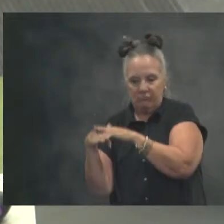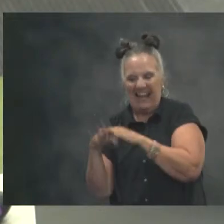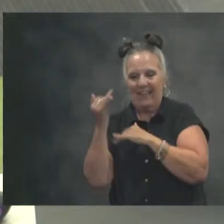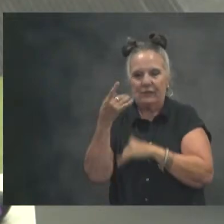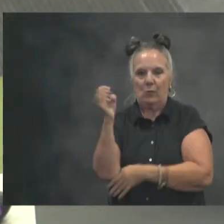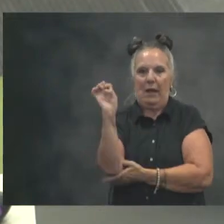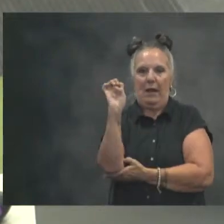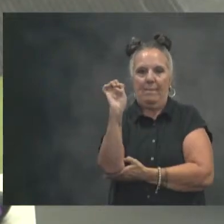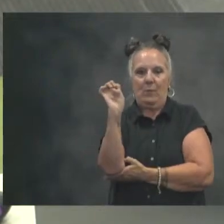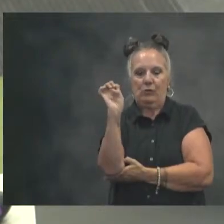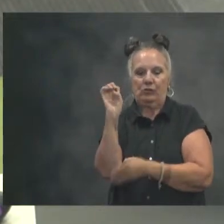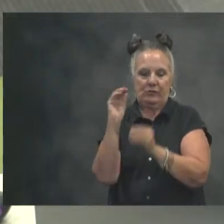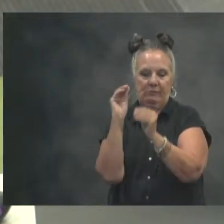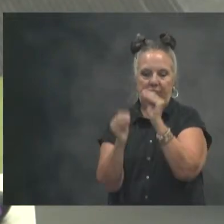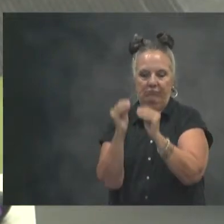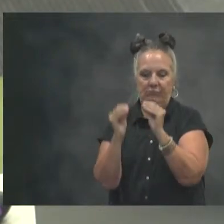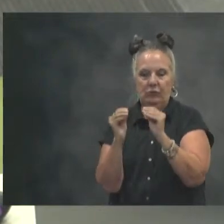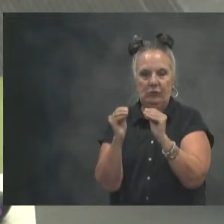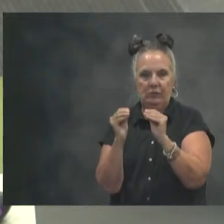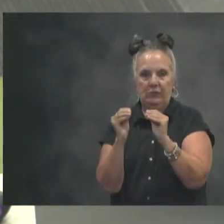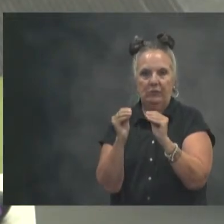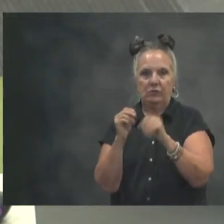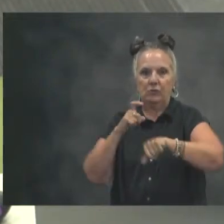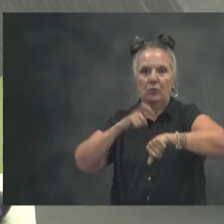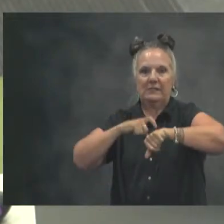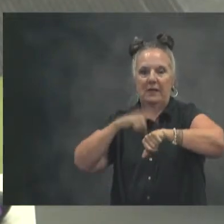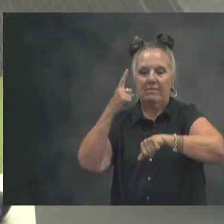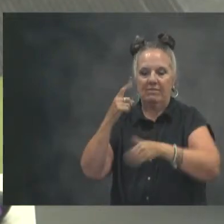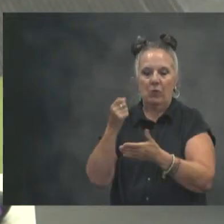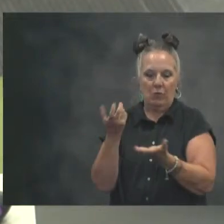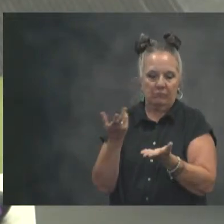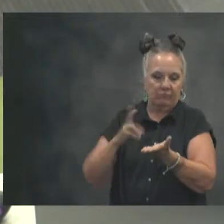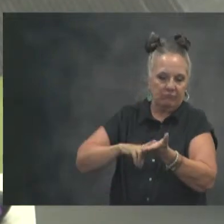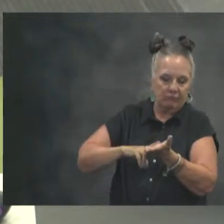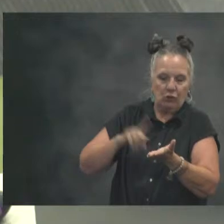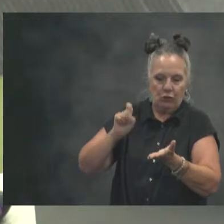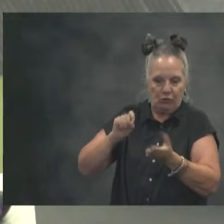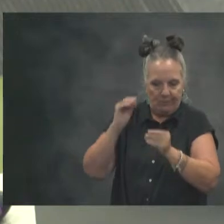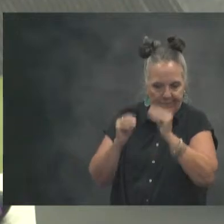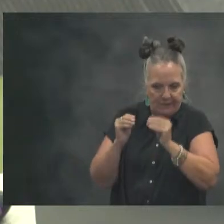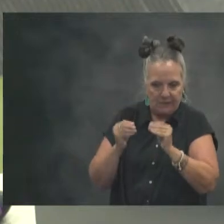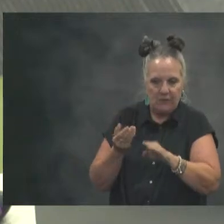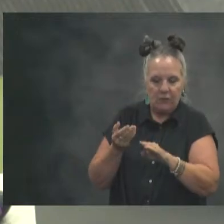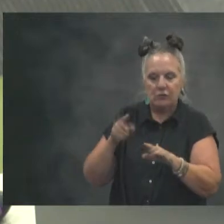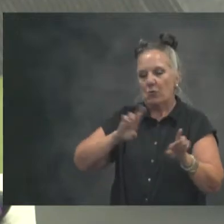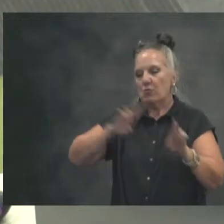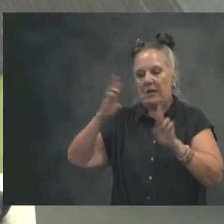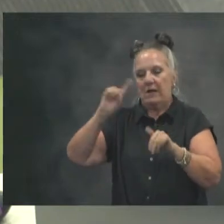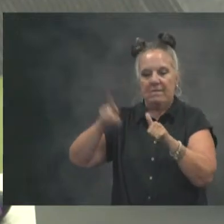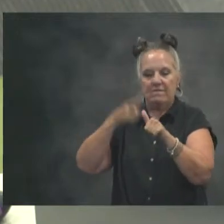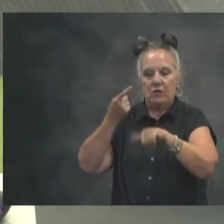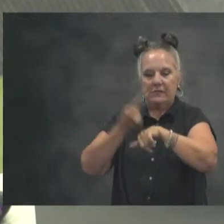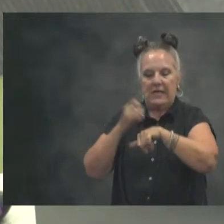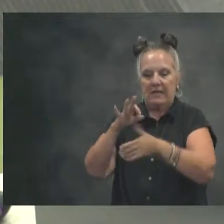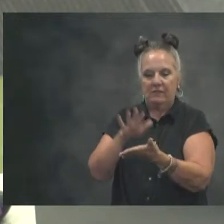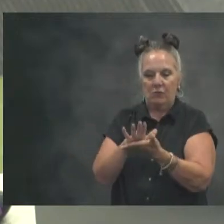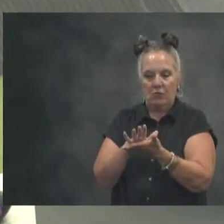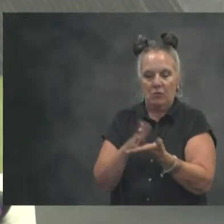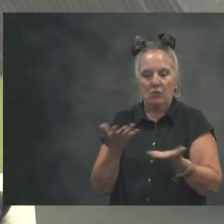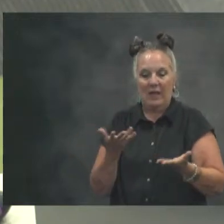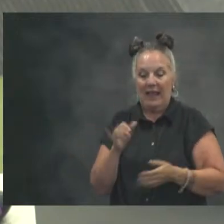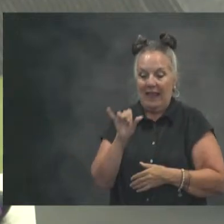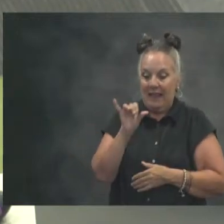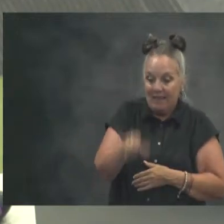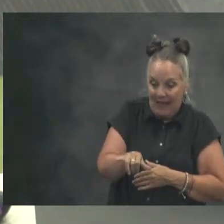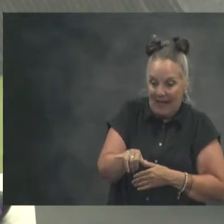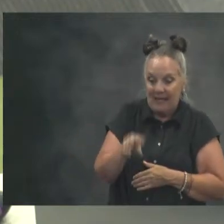as emergency procurement, to ensure that we had time for the contractor to do the work to have the portables ready for the first day of school. In relation to the